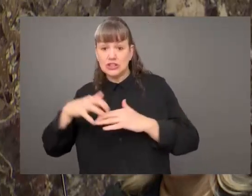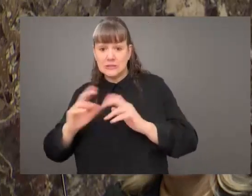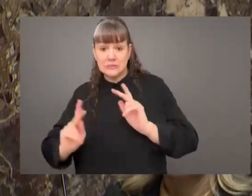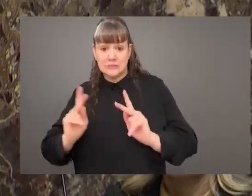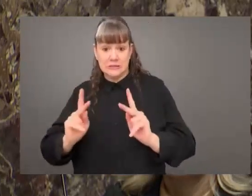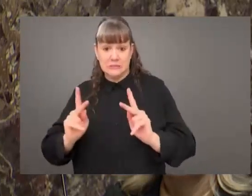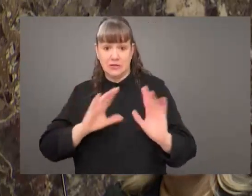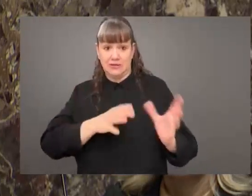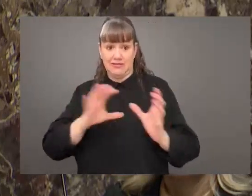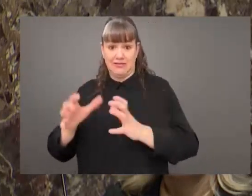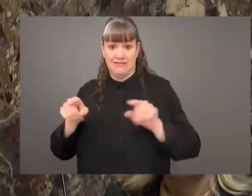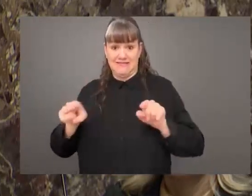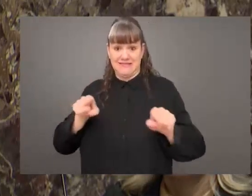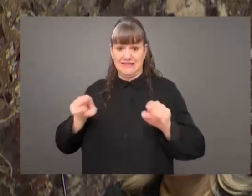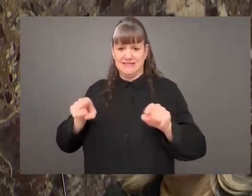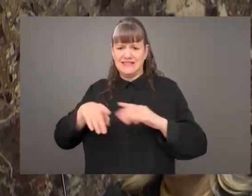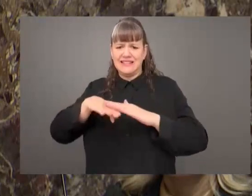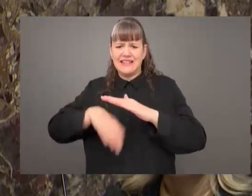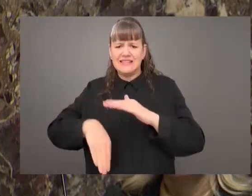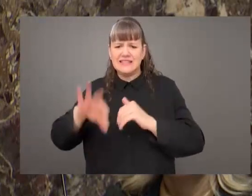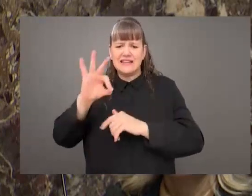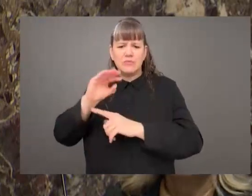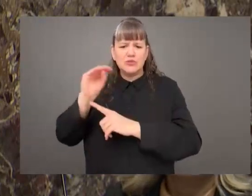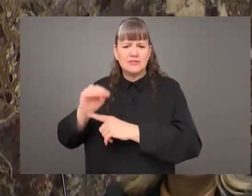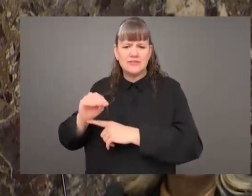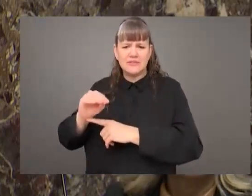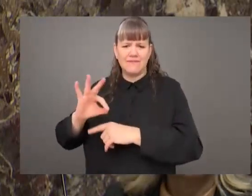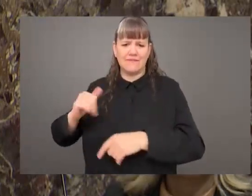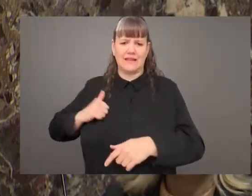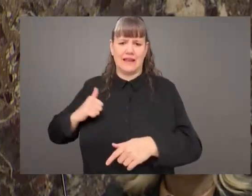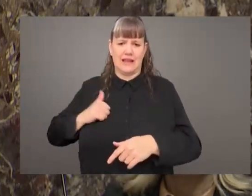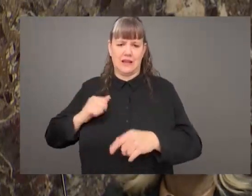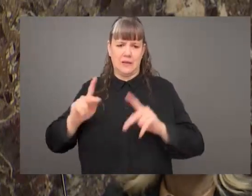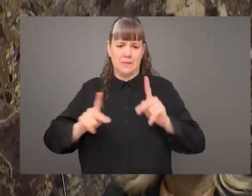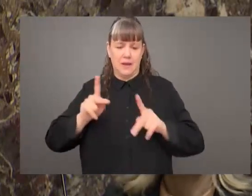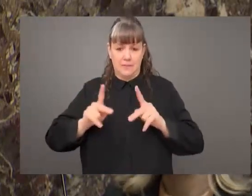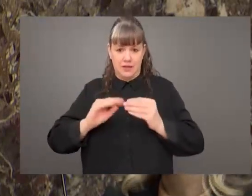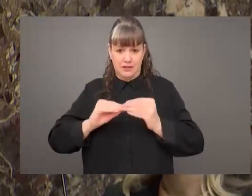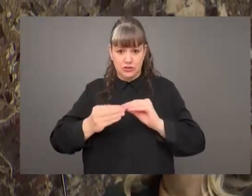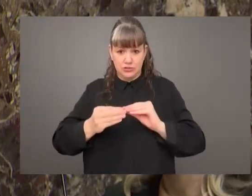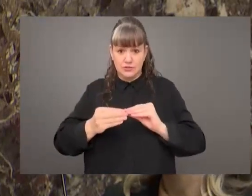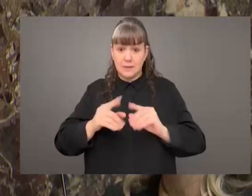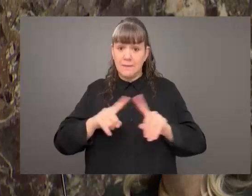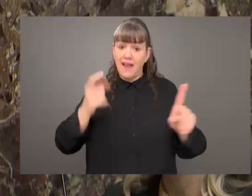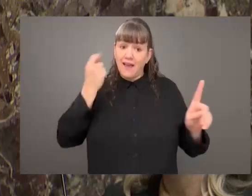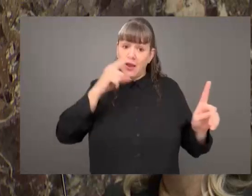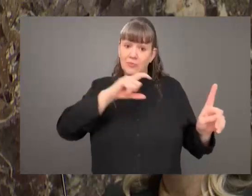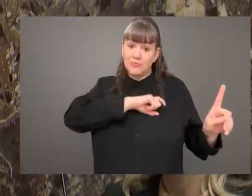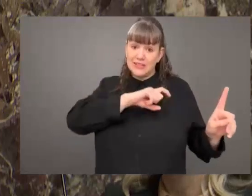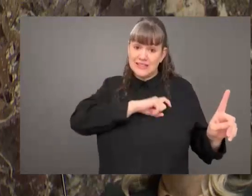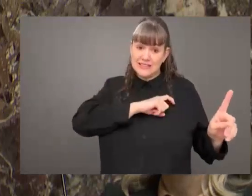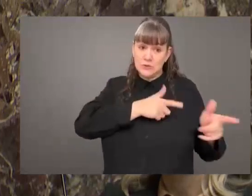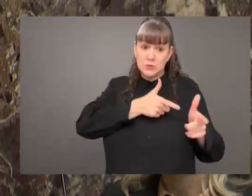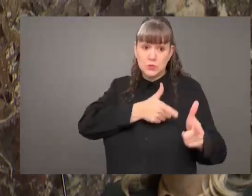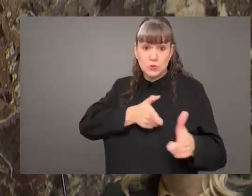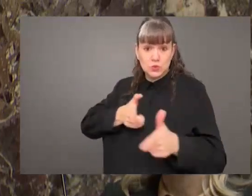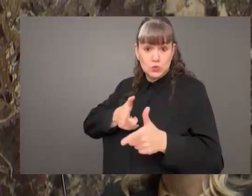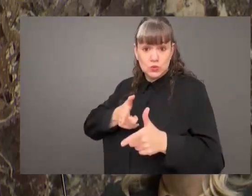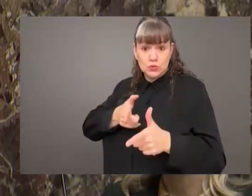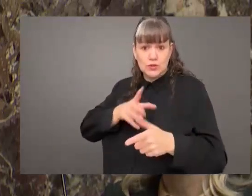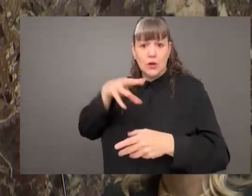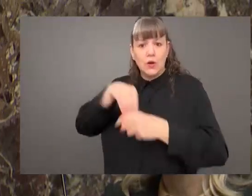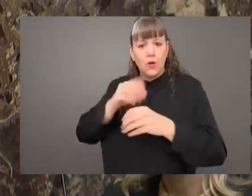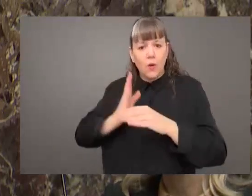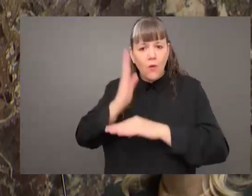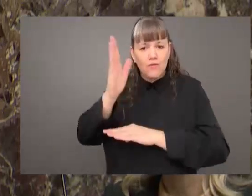shooting deaths. Many of these victims were experiencing a mental health crisis at the time of their deaths. These deaths